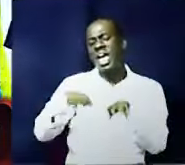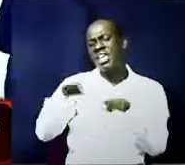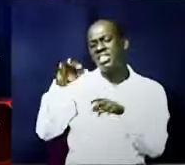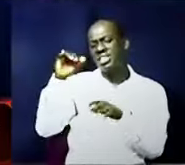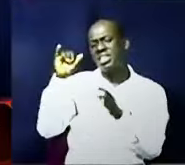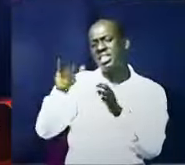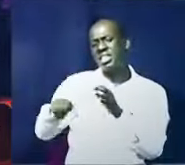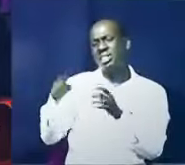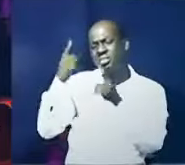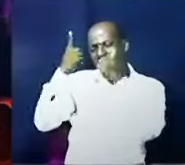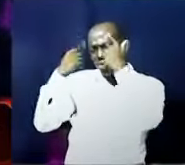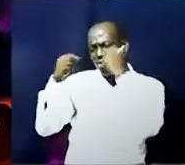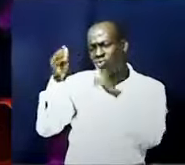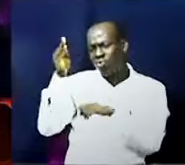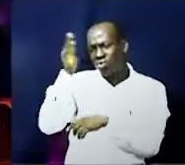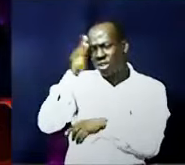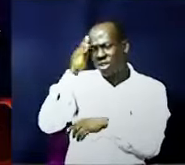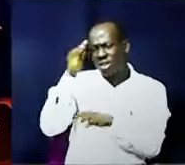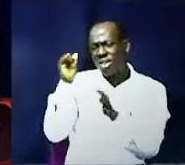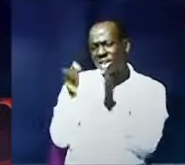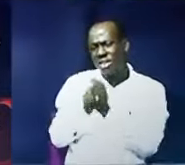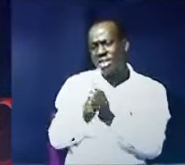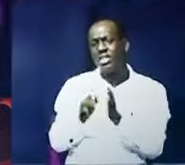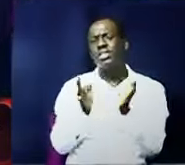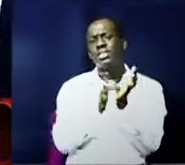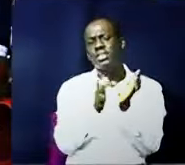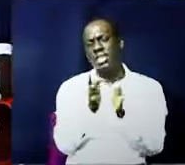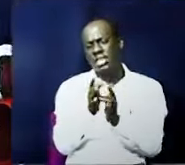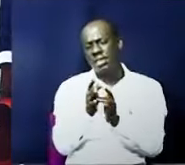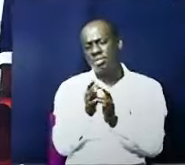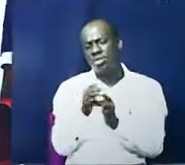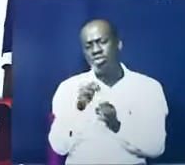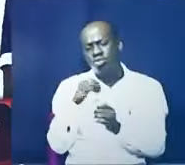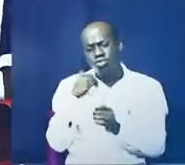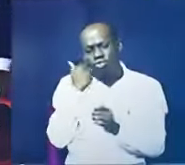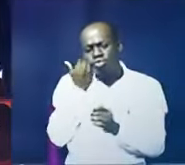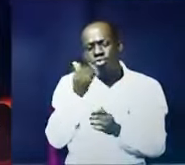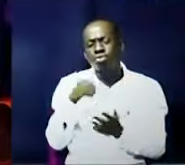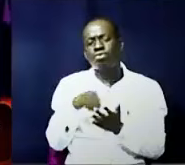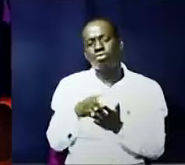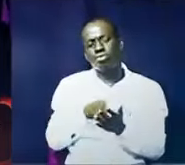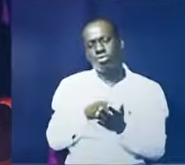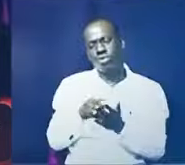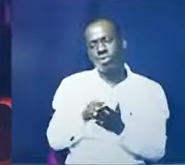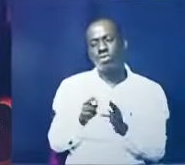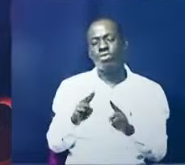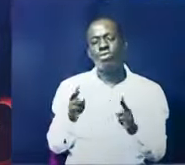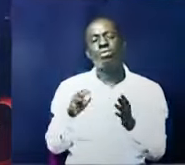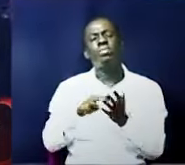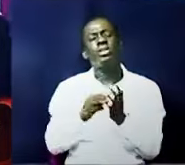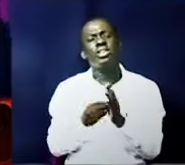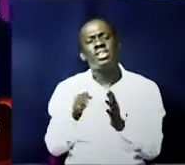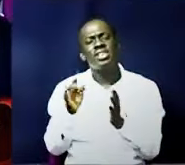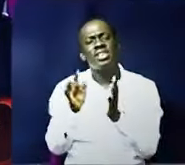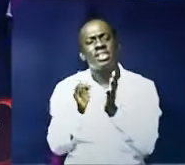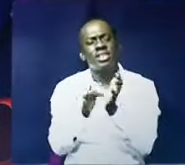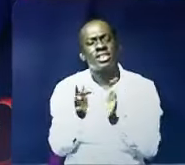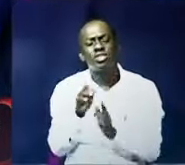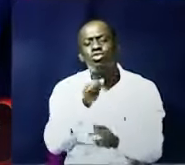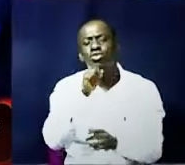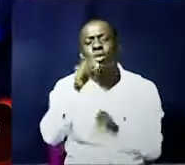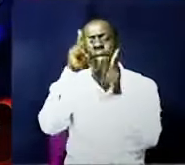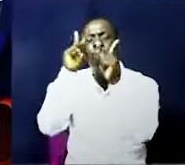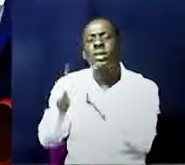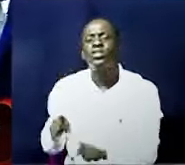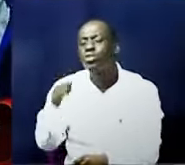science no nim sane who wa kwan bi. So Jesus Christ was not a person who couldn't sin. Yes, now onyo obi a